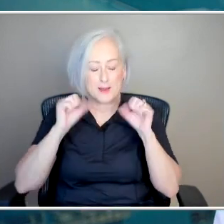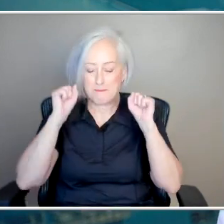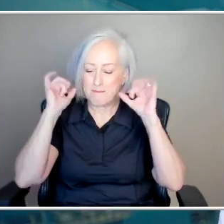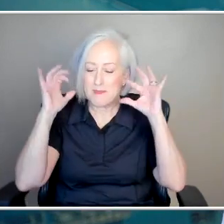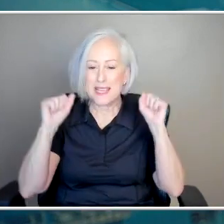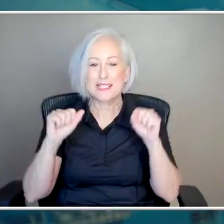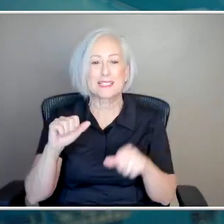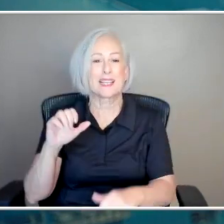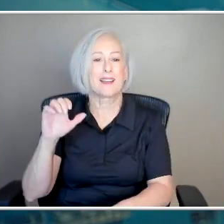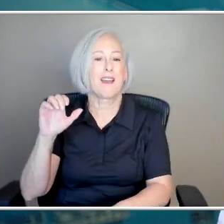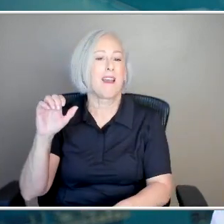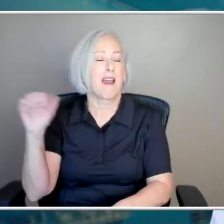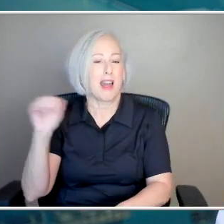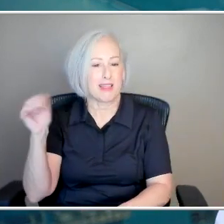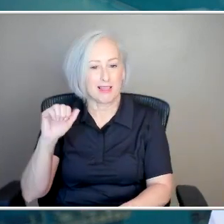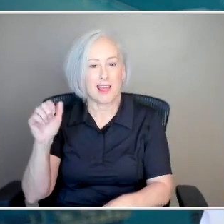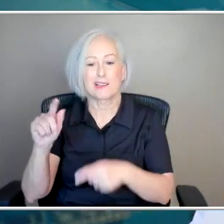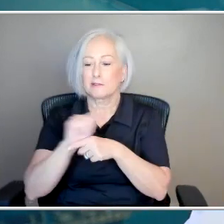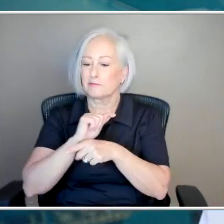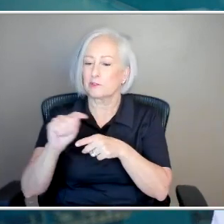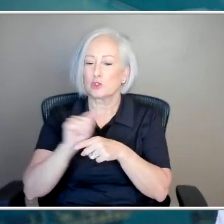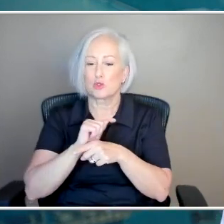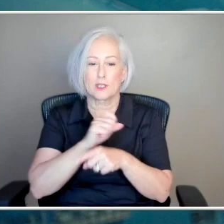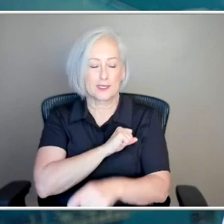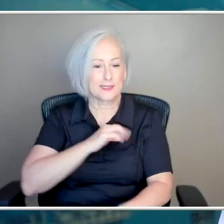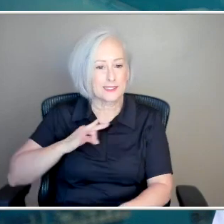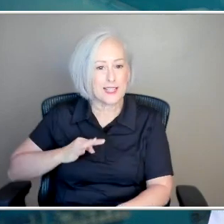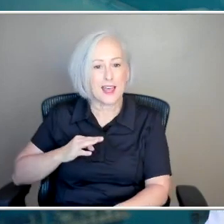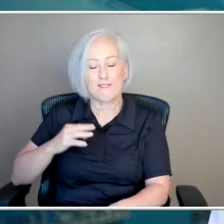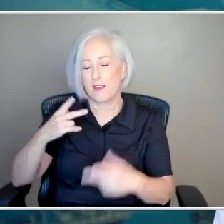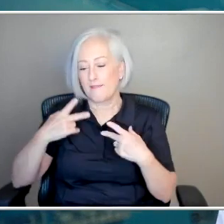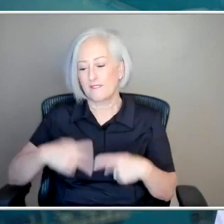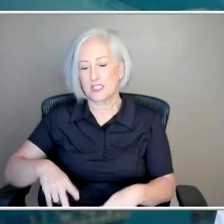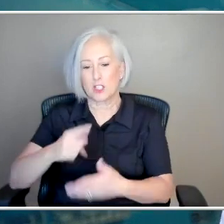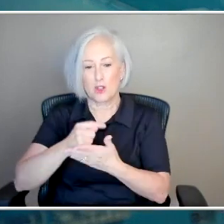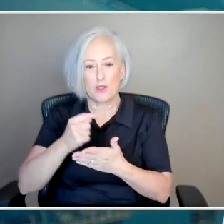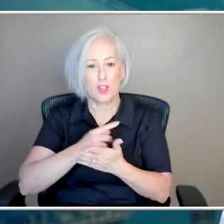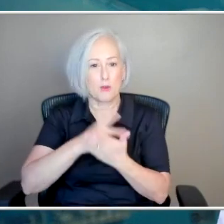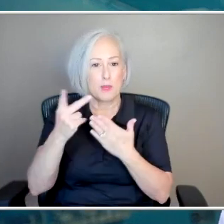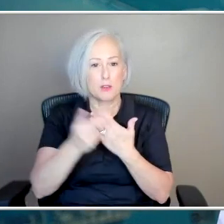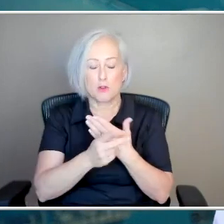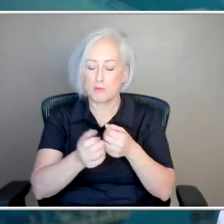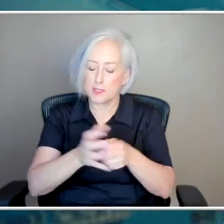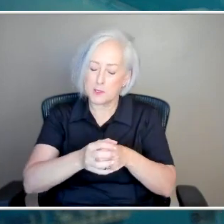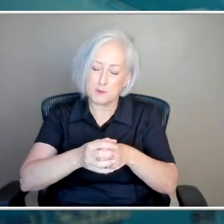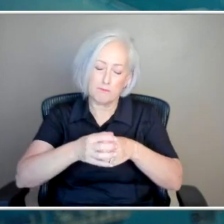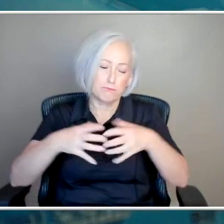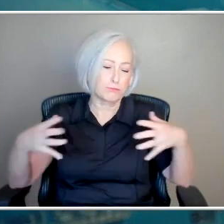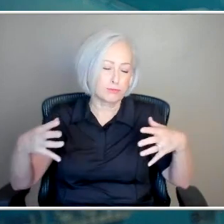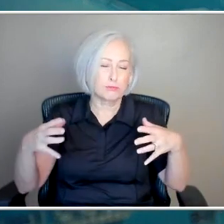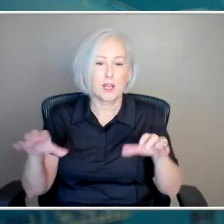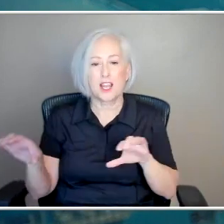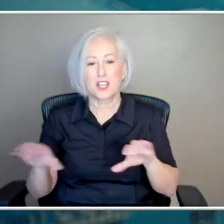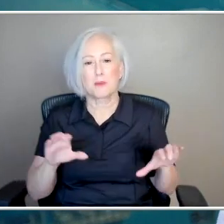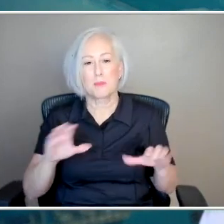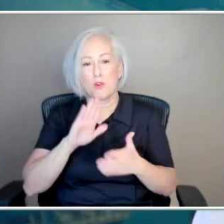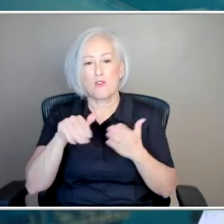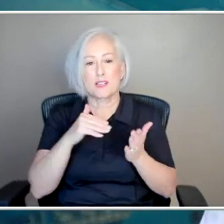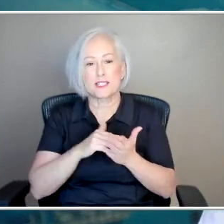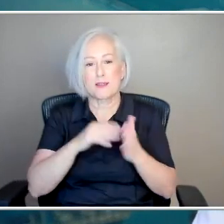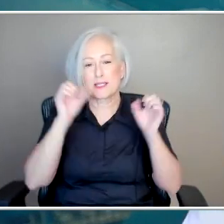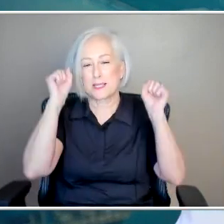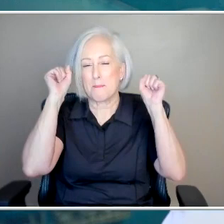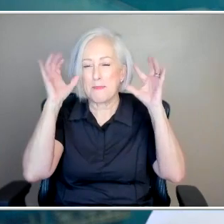that we work with. Our physical therapy program has grown so much in the last several years. Our performance center is amazing, and Roger's fantastic.